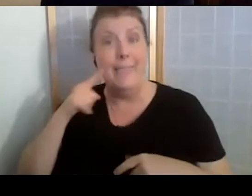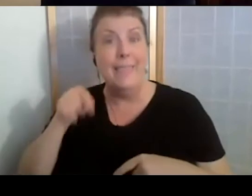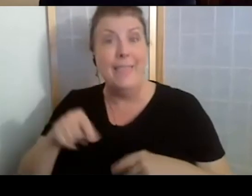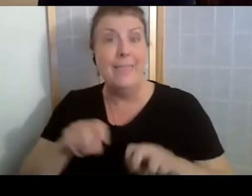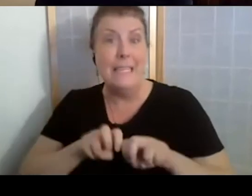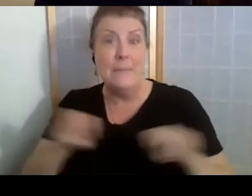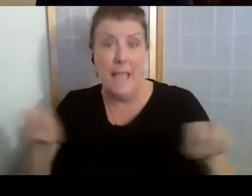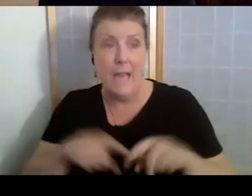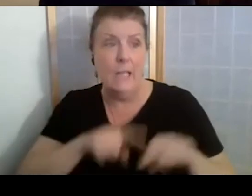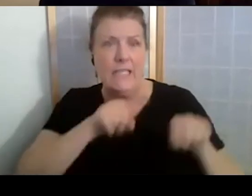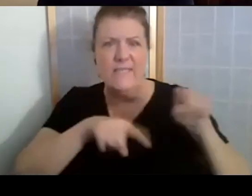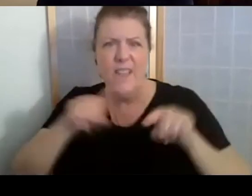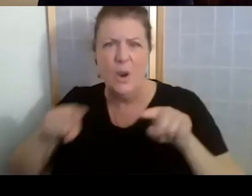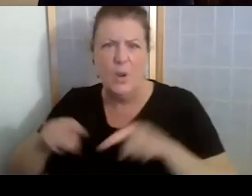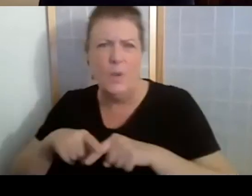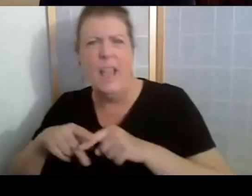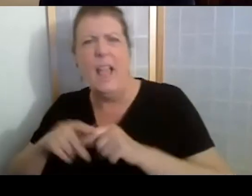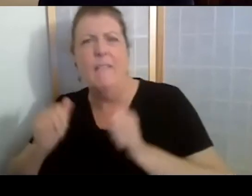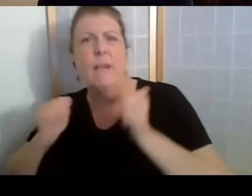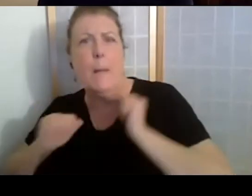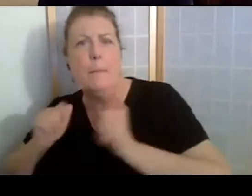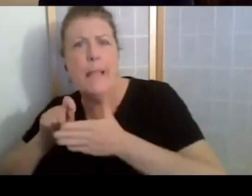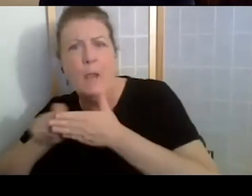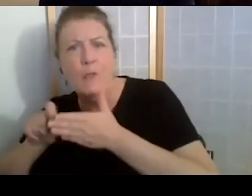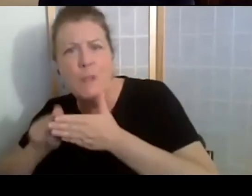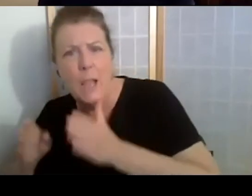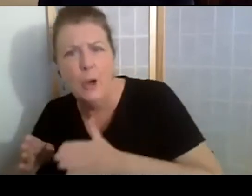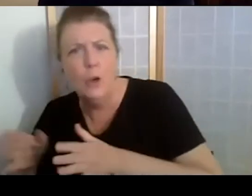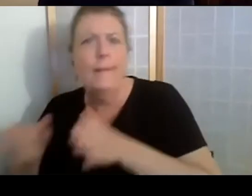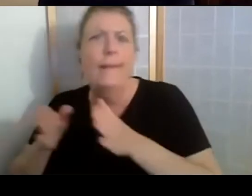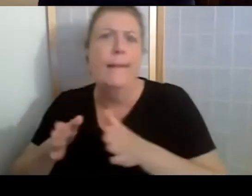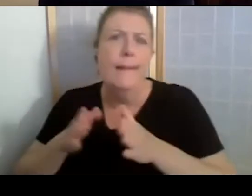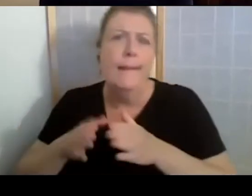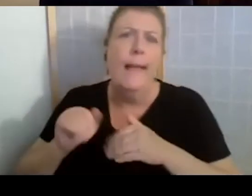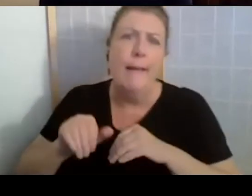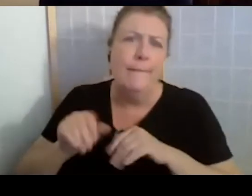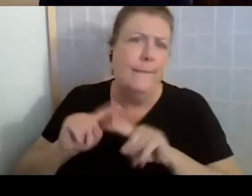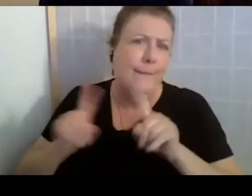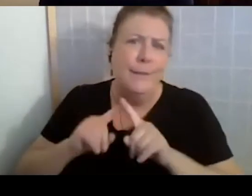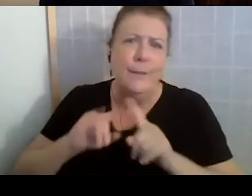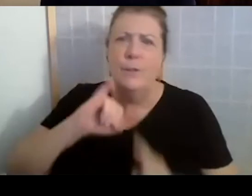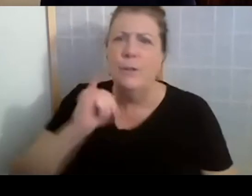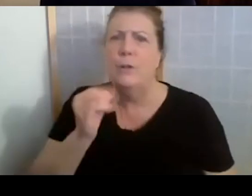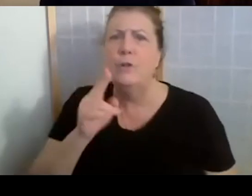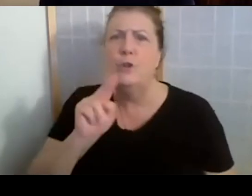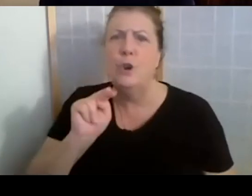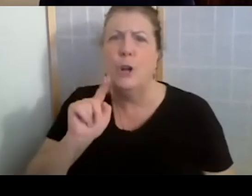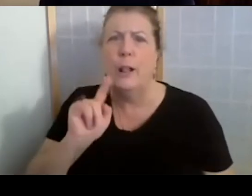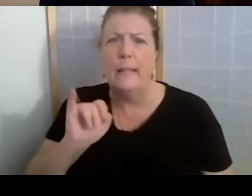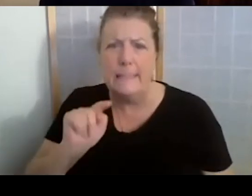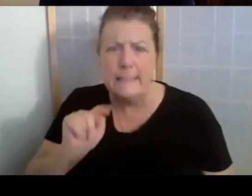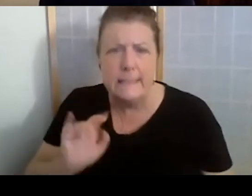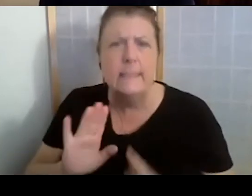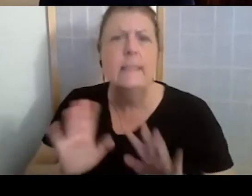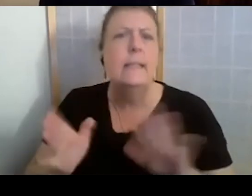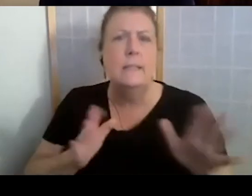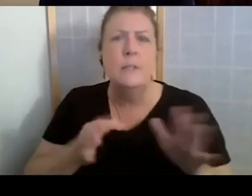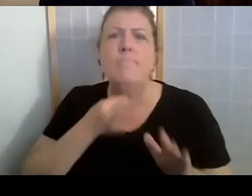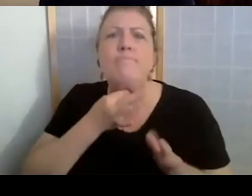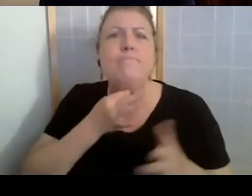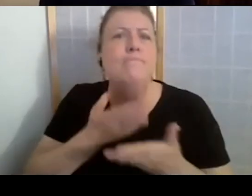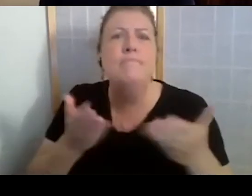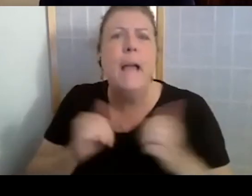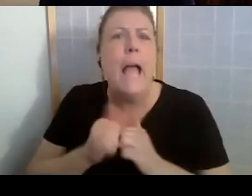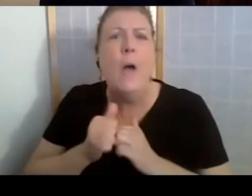How do you find the right format for the story? Anybody? You know, I had a moment of thinking